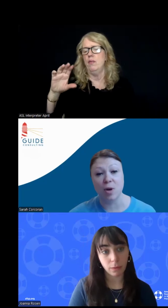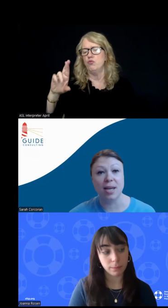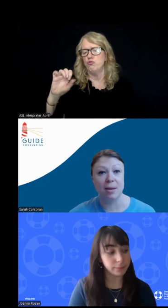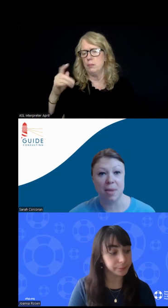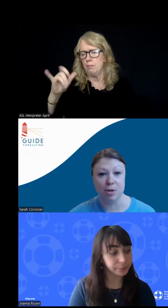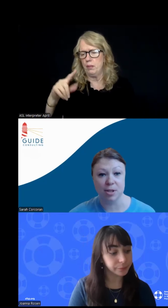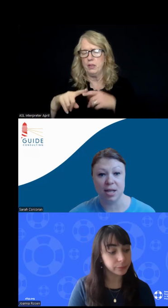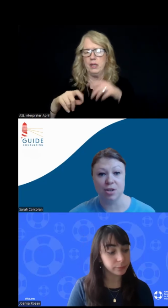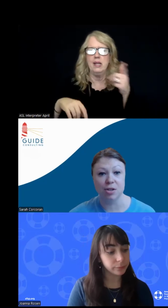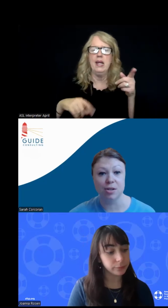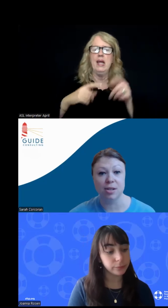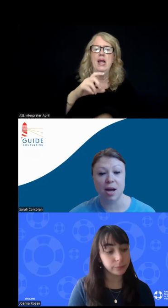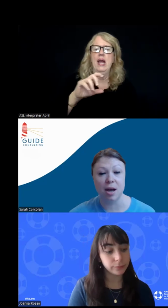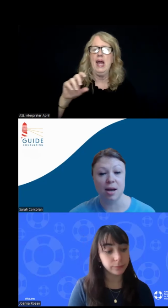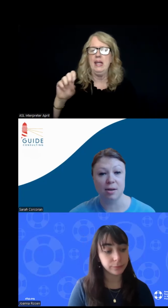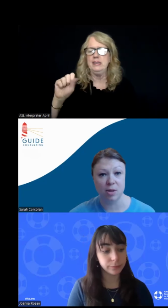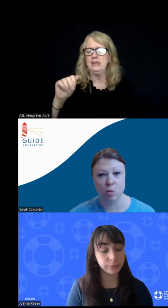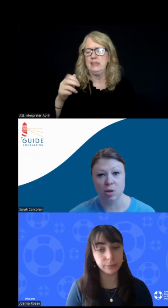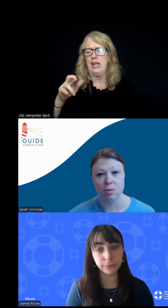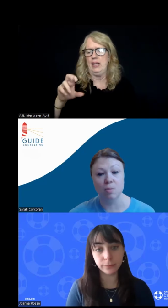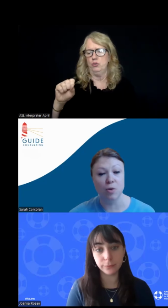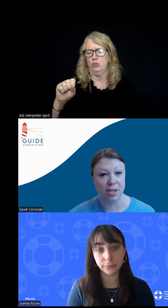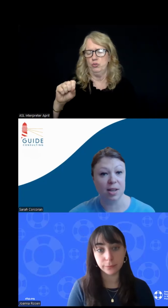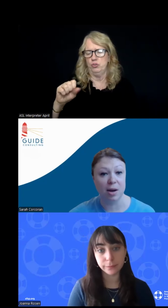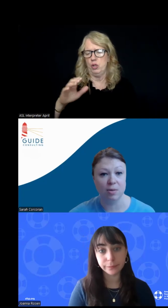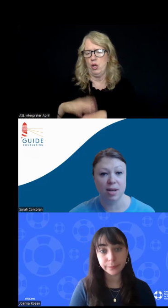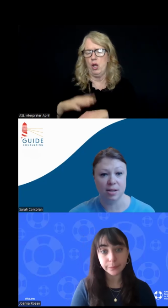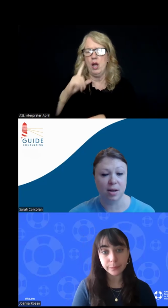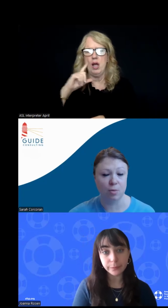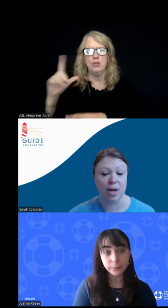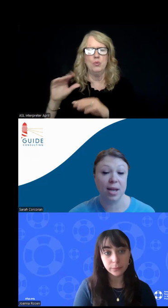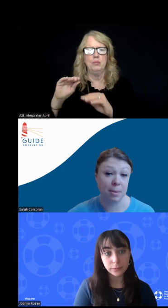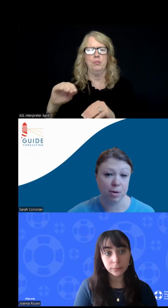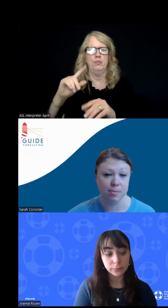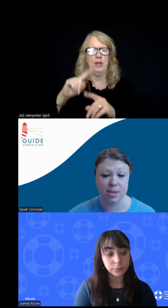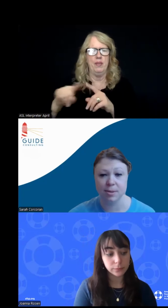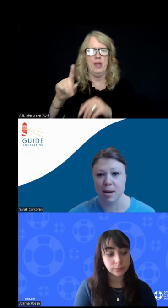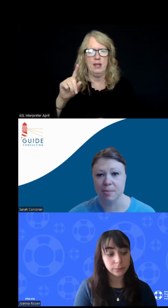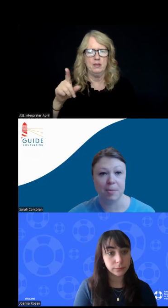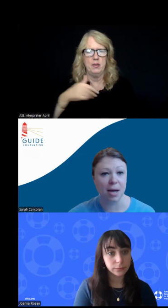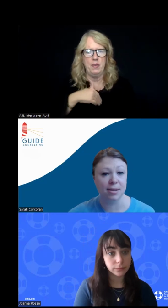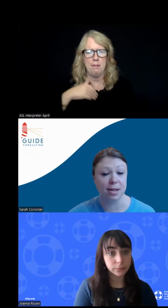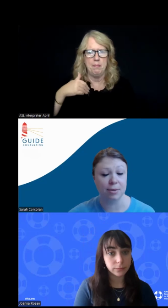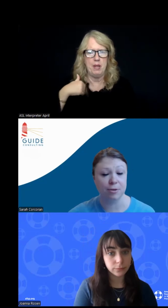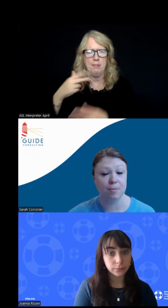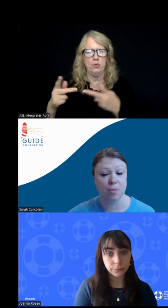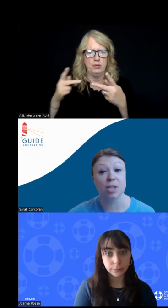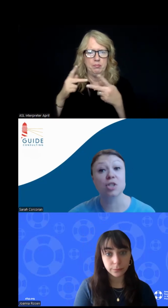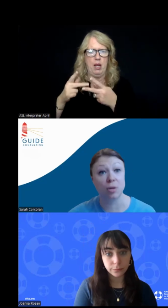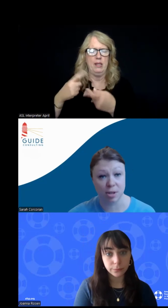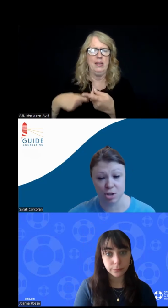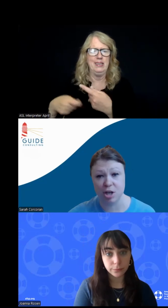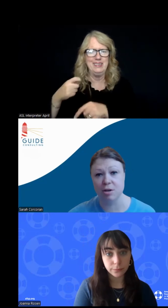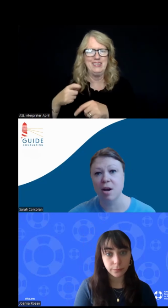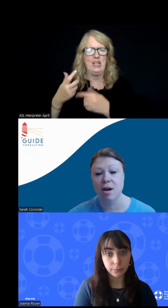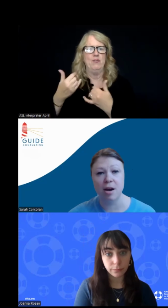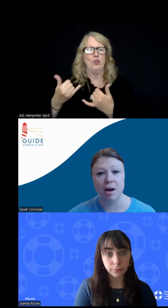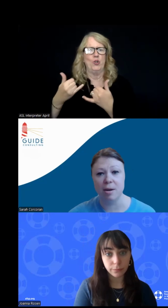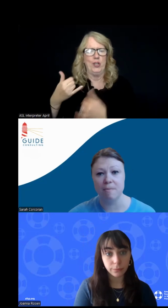and Ranking Member Sanders will move into that ranking member spot instead of his current